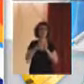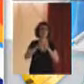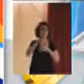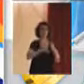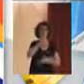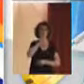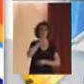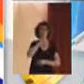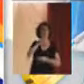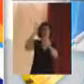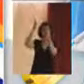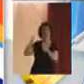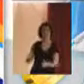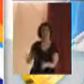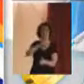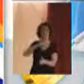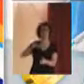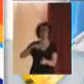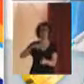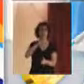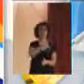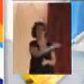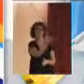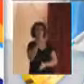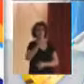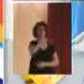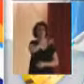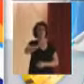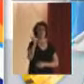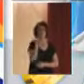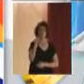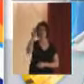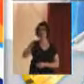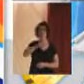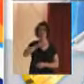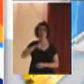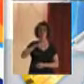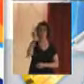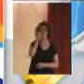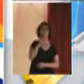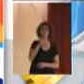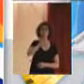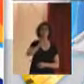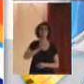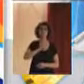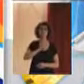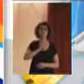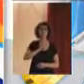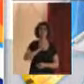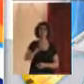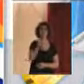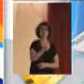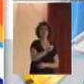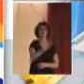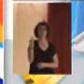depicts the evolution, the individual evolution, and in this case the colors do not